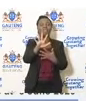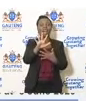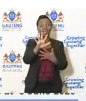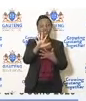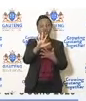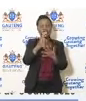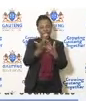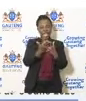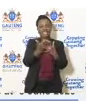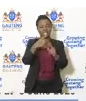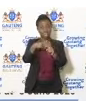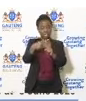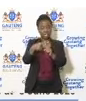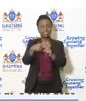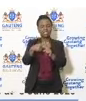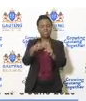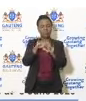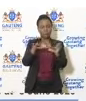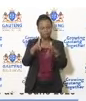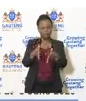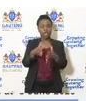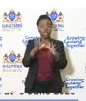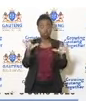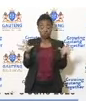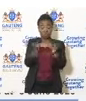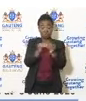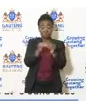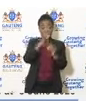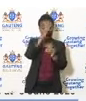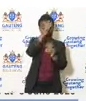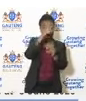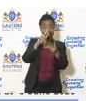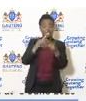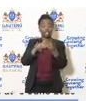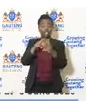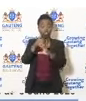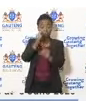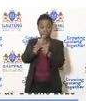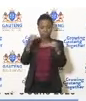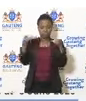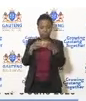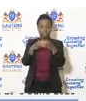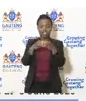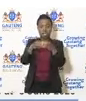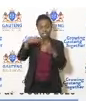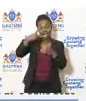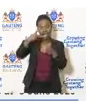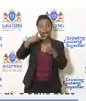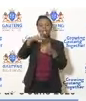If you combine Alberton, Germiston area, it would be the second area of focus.